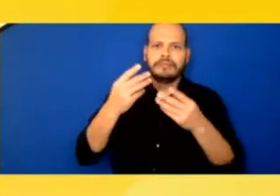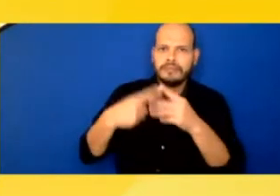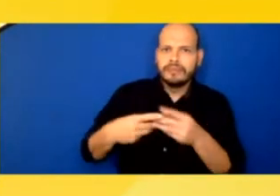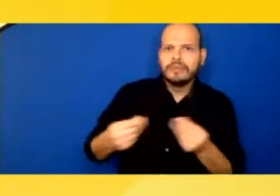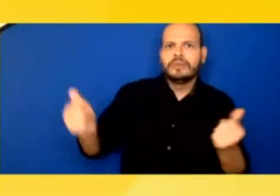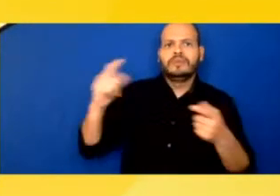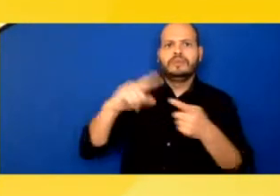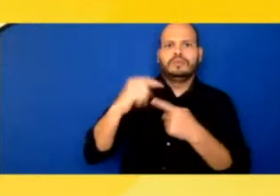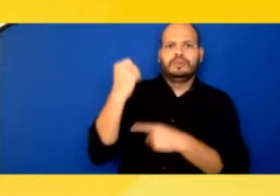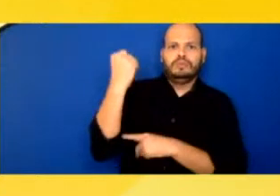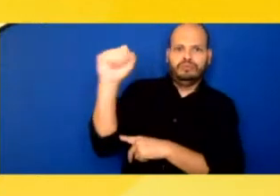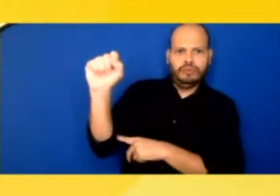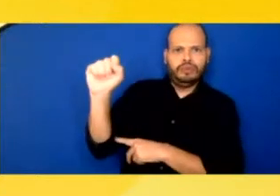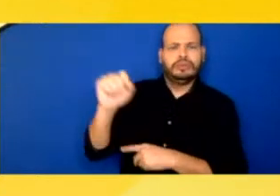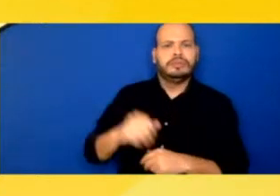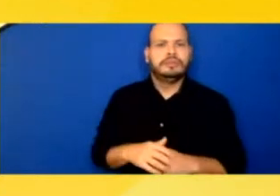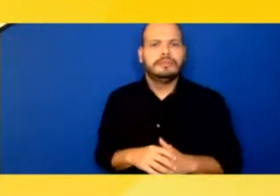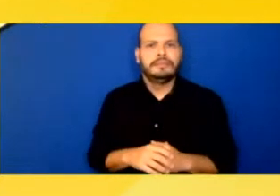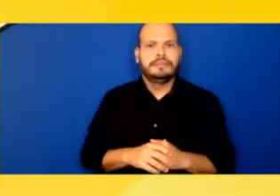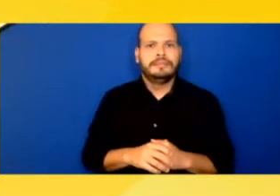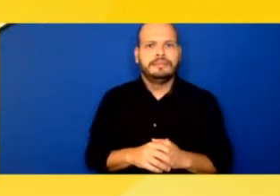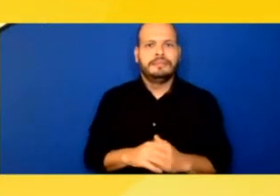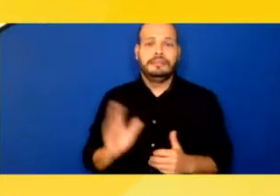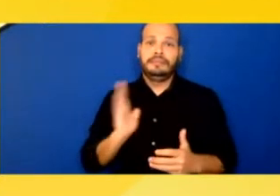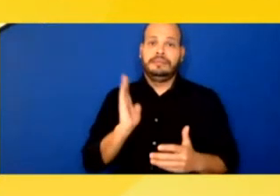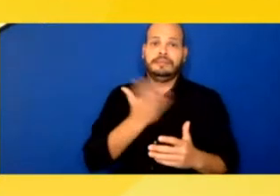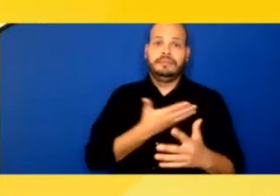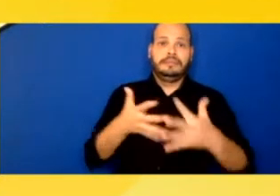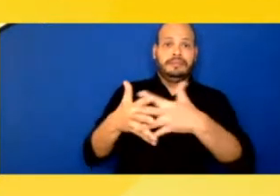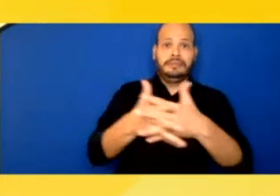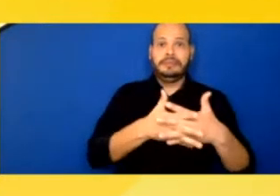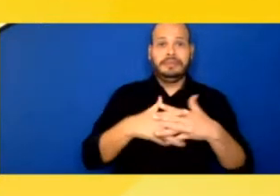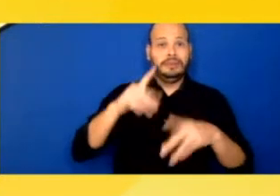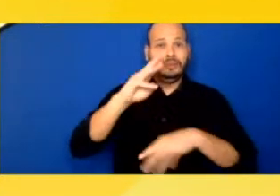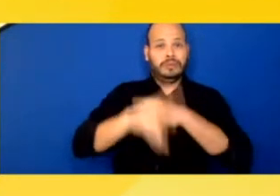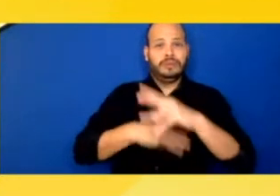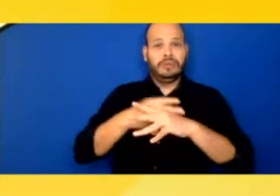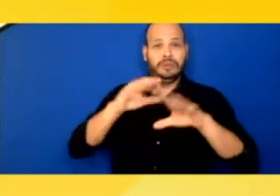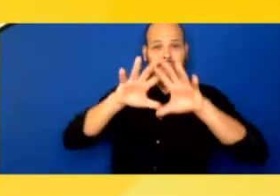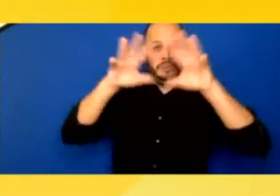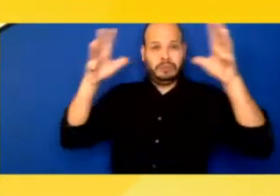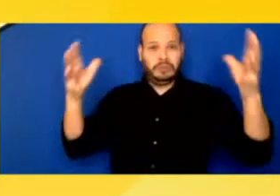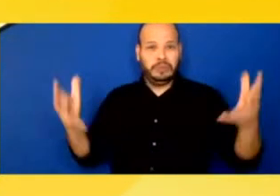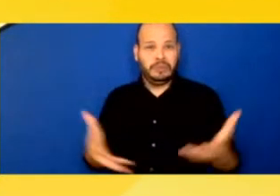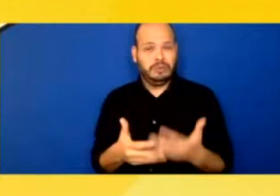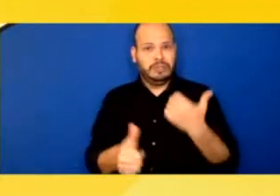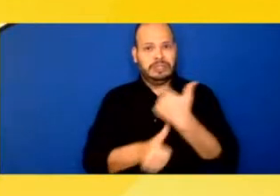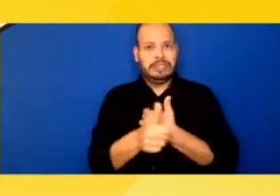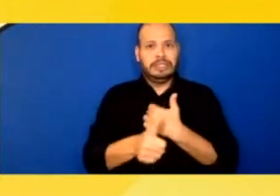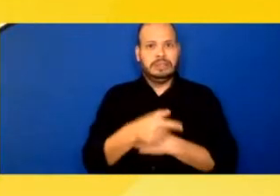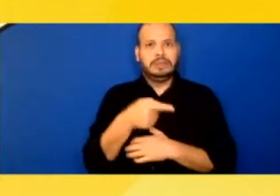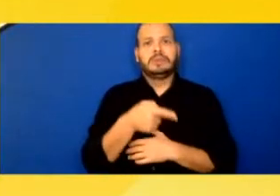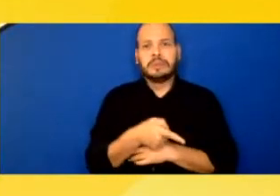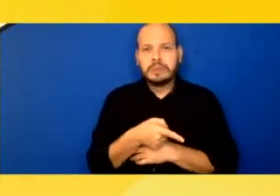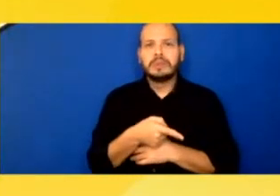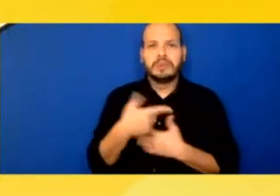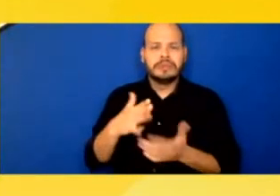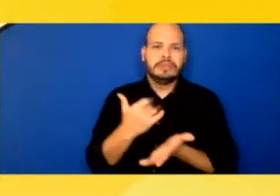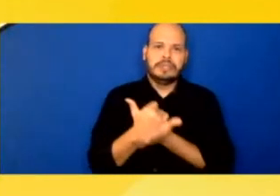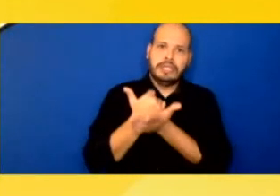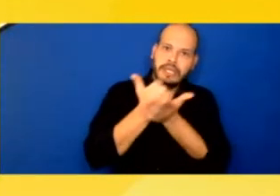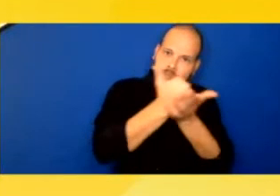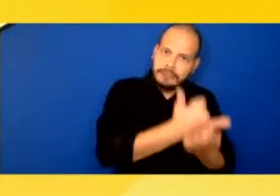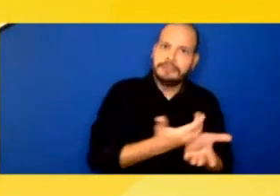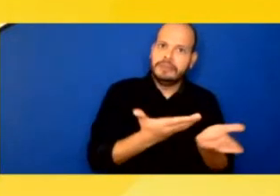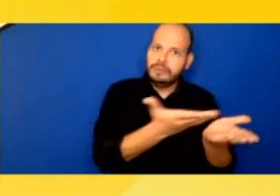notion that the extremists, that those promoting wicked and evil policies have the power. We have the